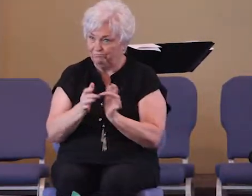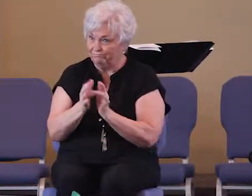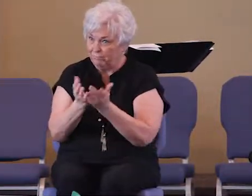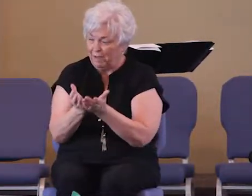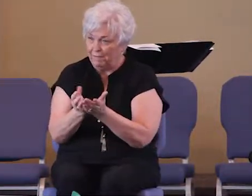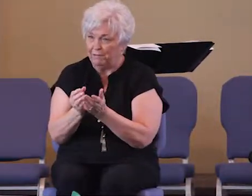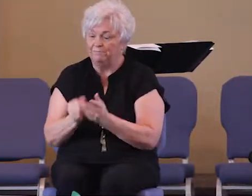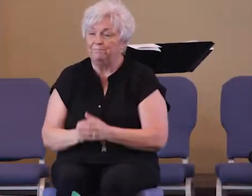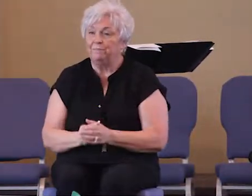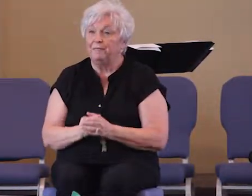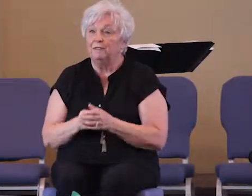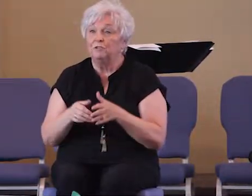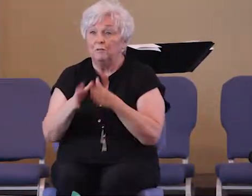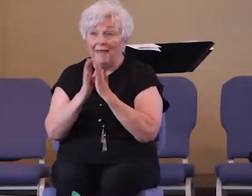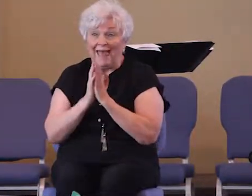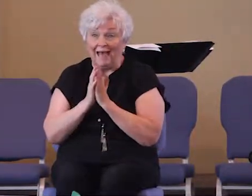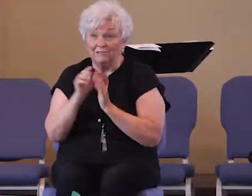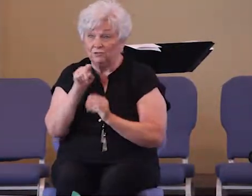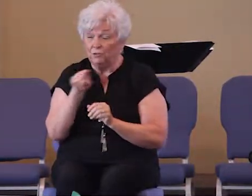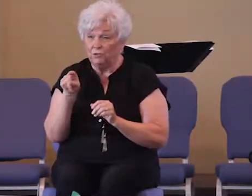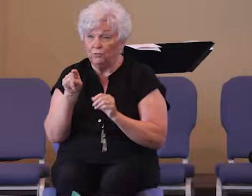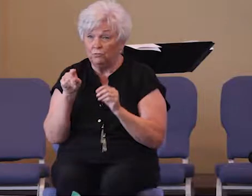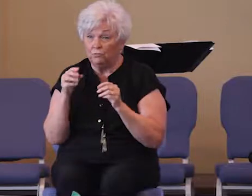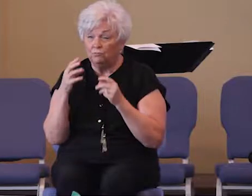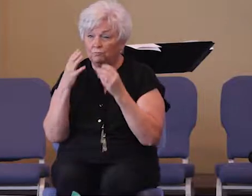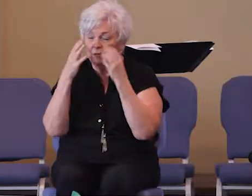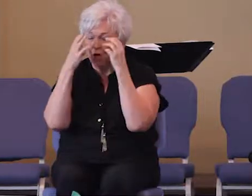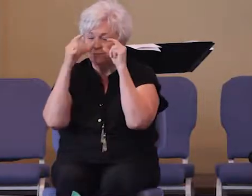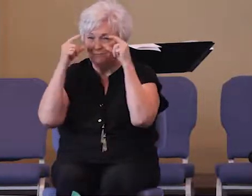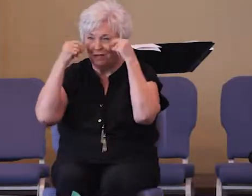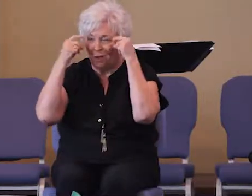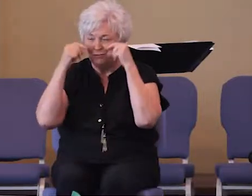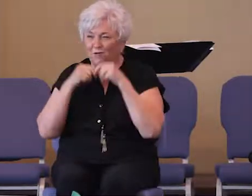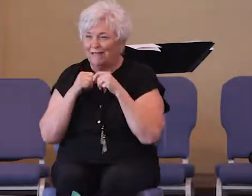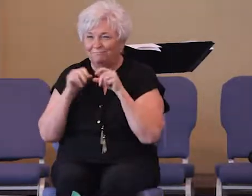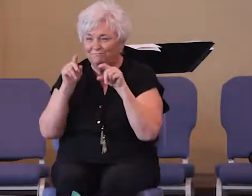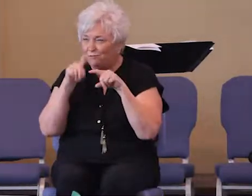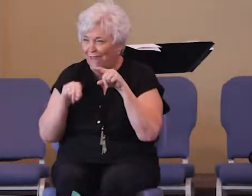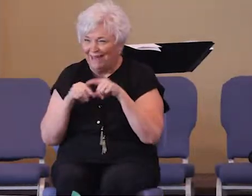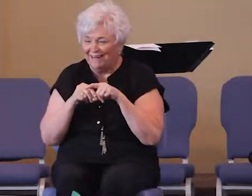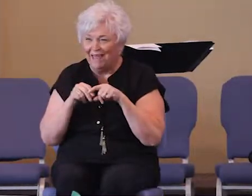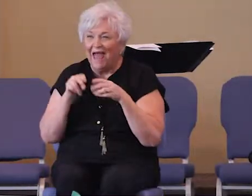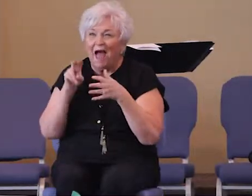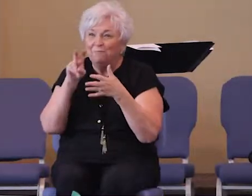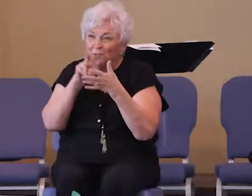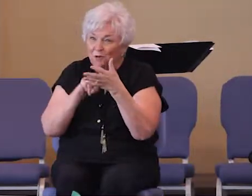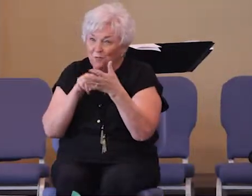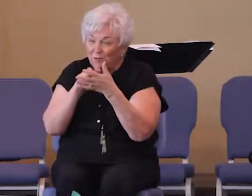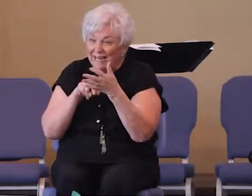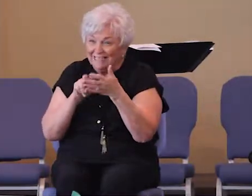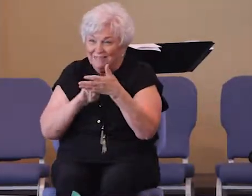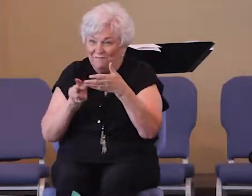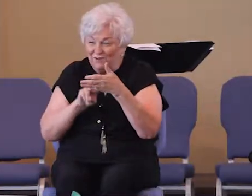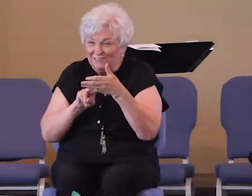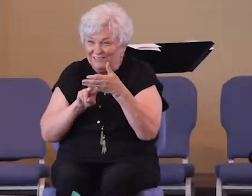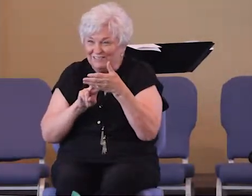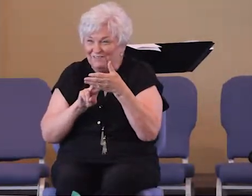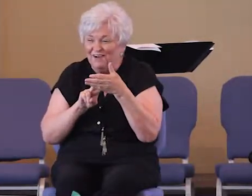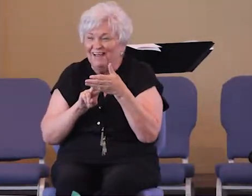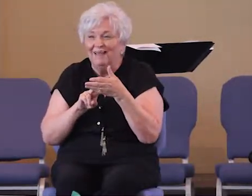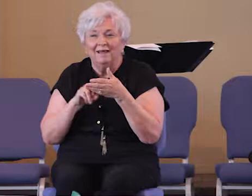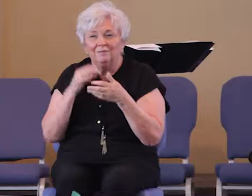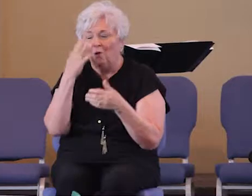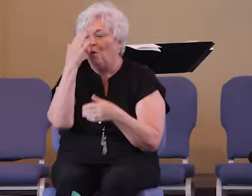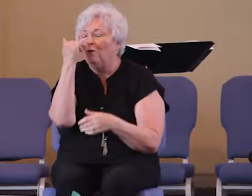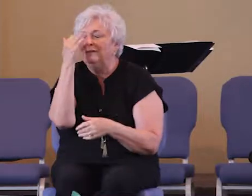I'm going to ask you if you'll do this. I'm going to ask you to close your eyes, and I'm going to read some scripture for you. Don't go to